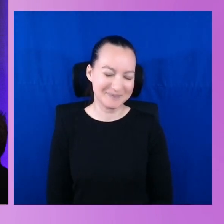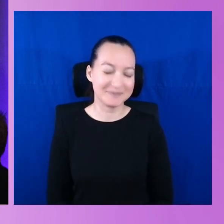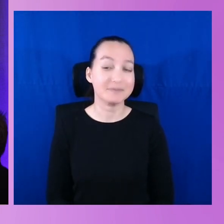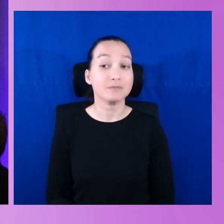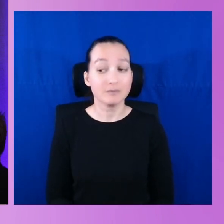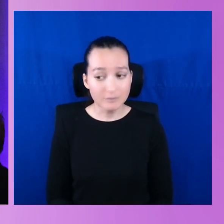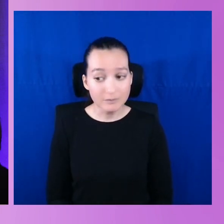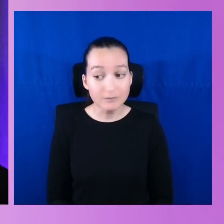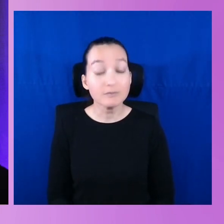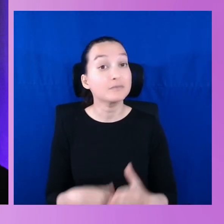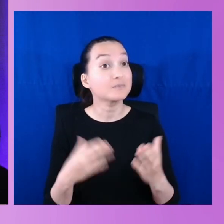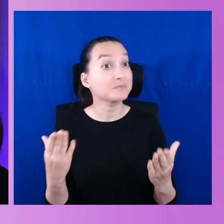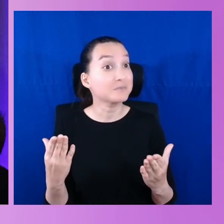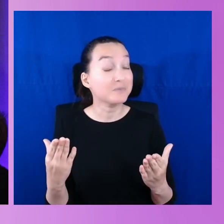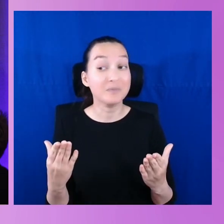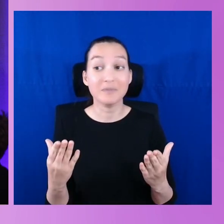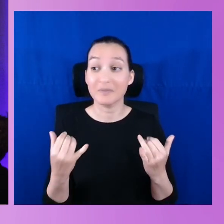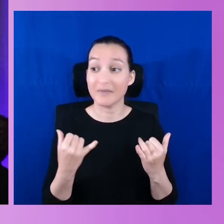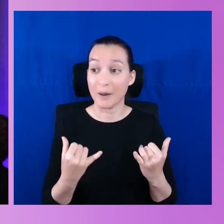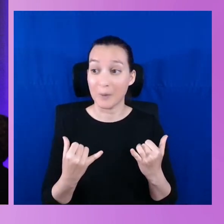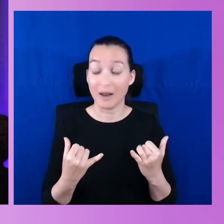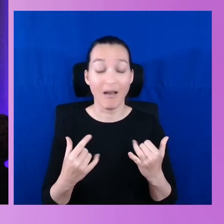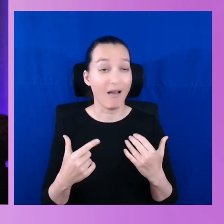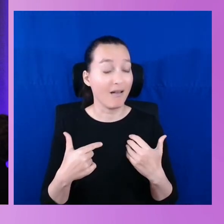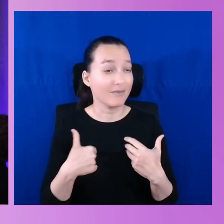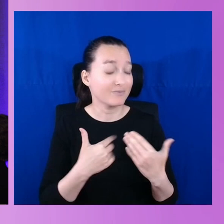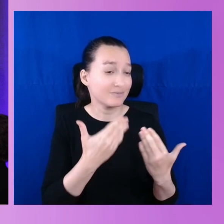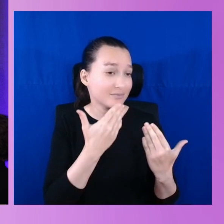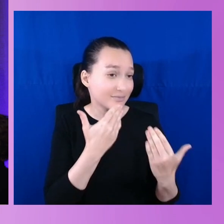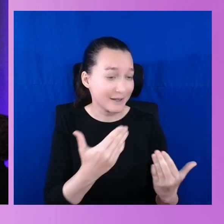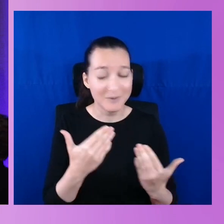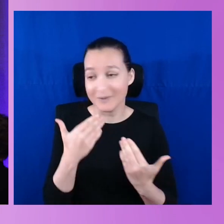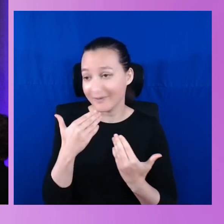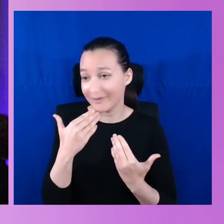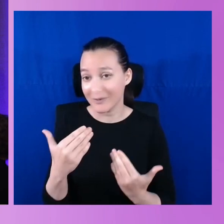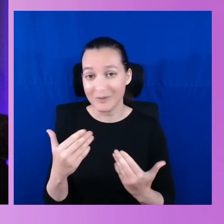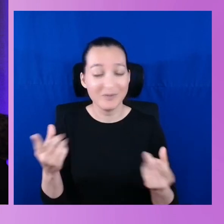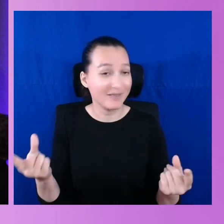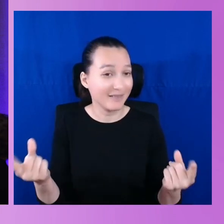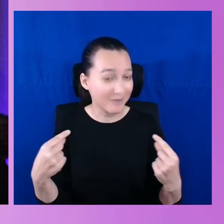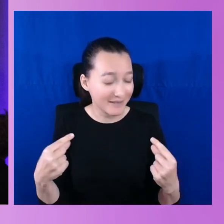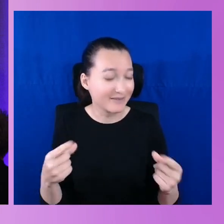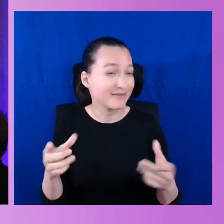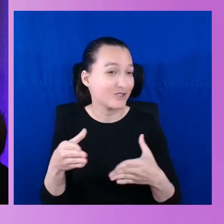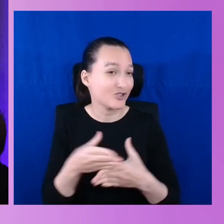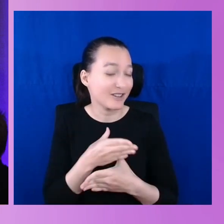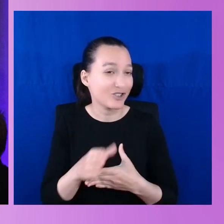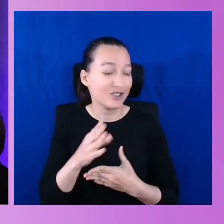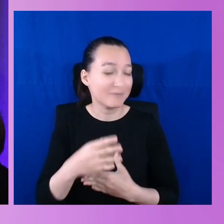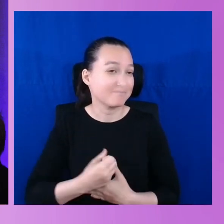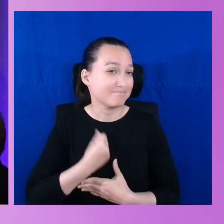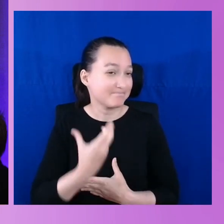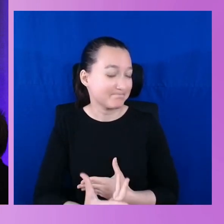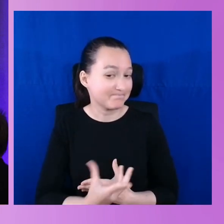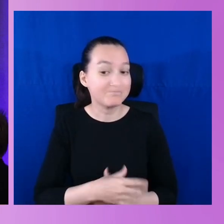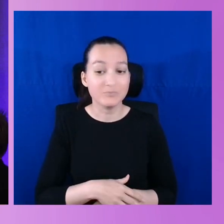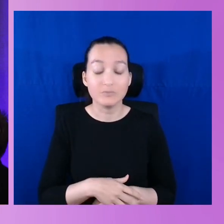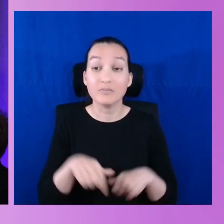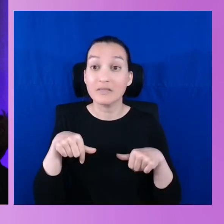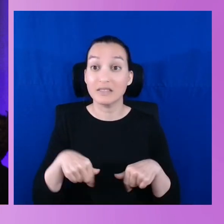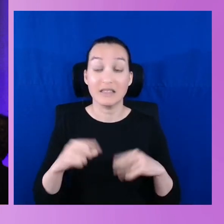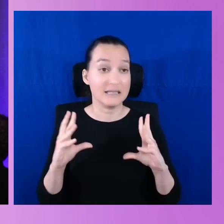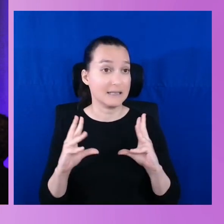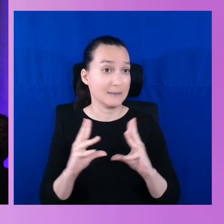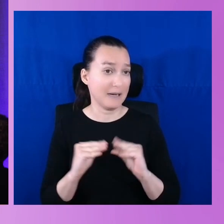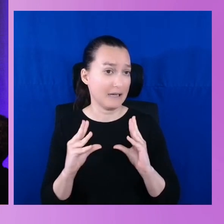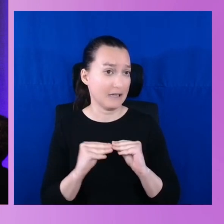Well, on that note, I want to thank you both for being here and sharing your insights. This session really